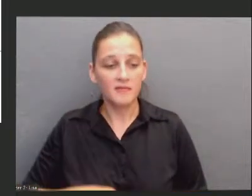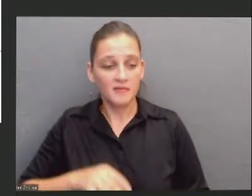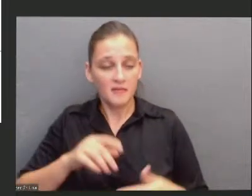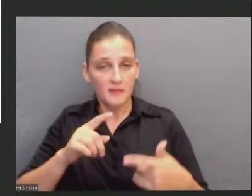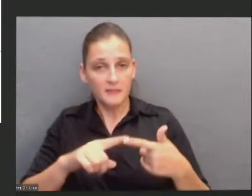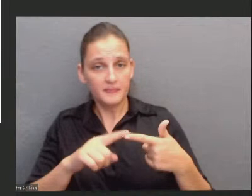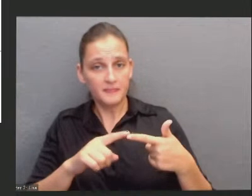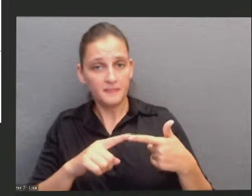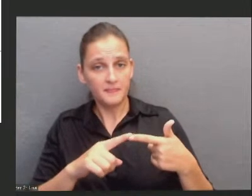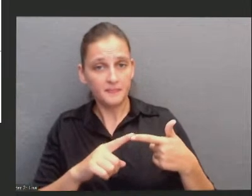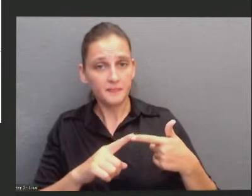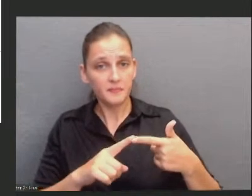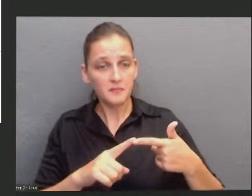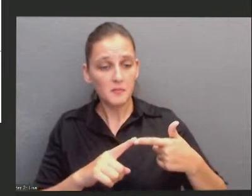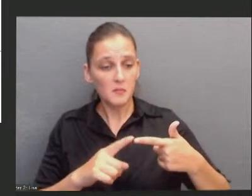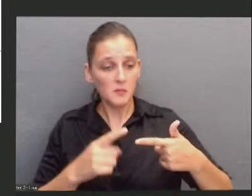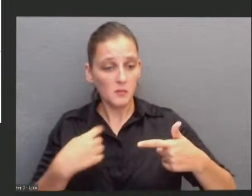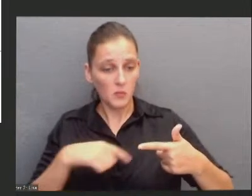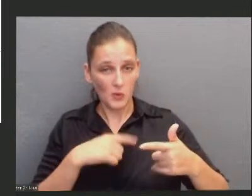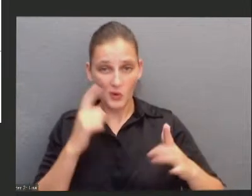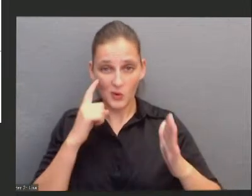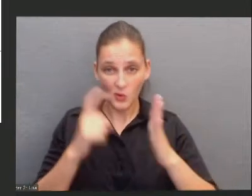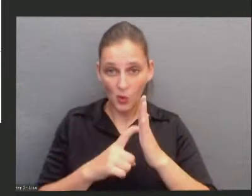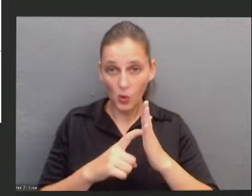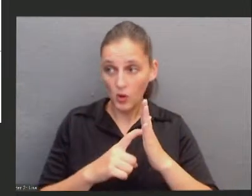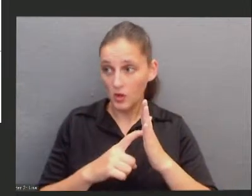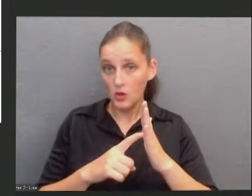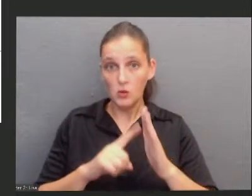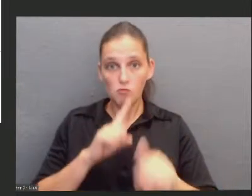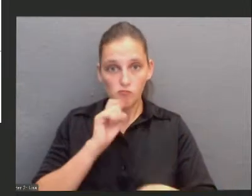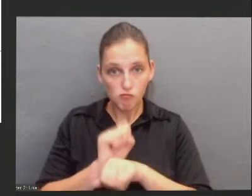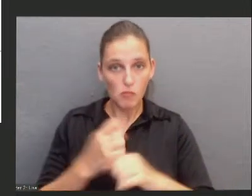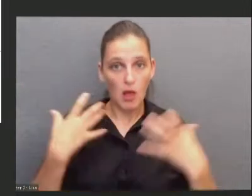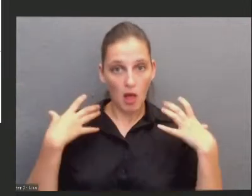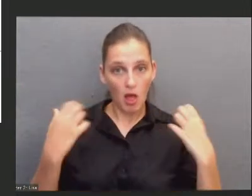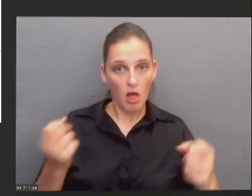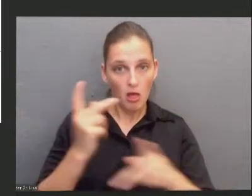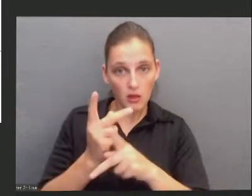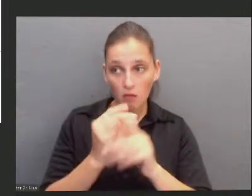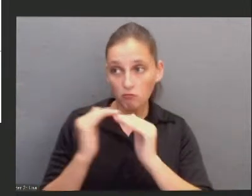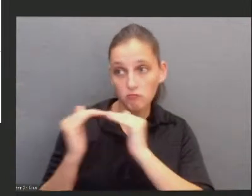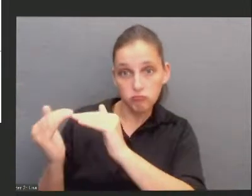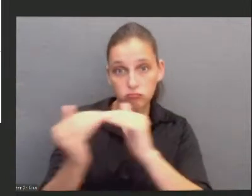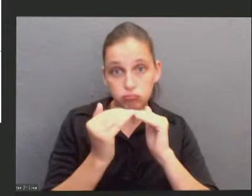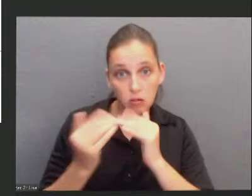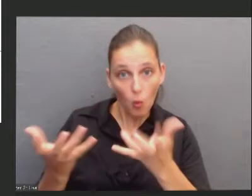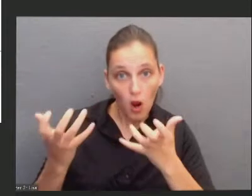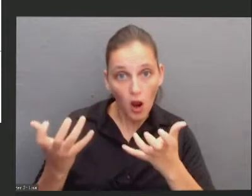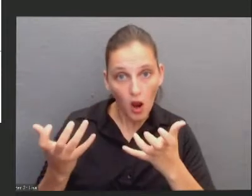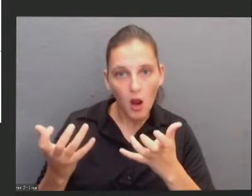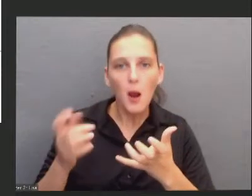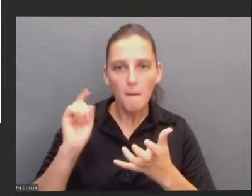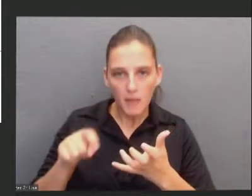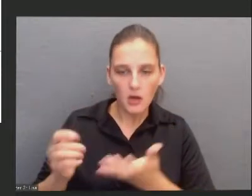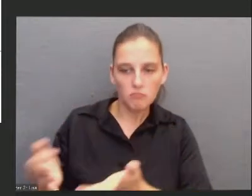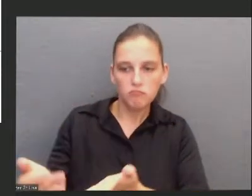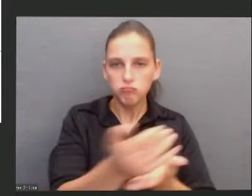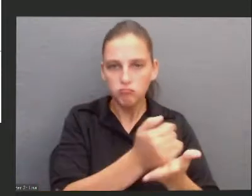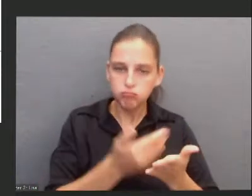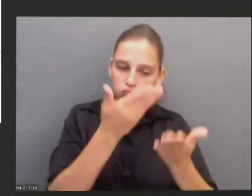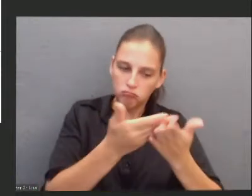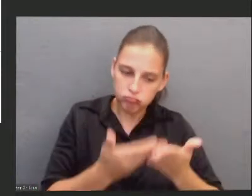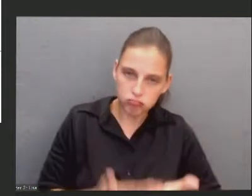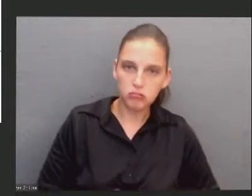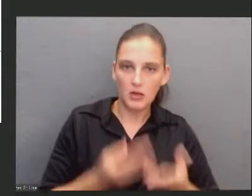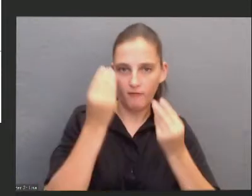a recognition that to make equity real and actionable, we need better data. A good example from the work that